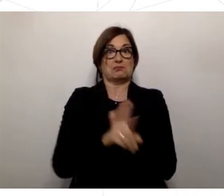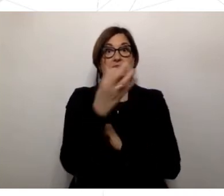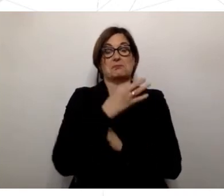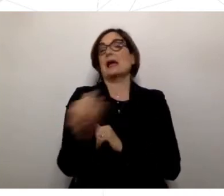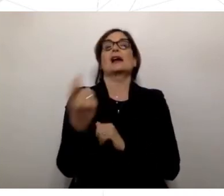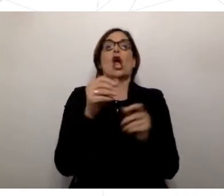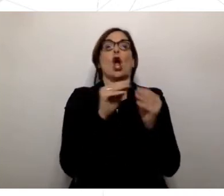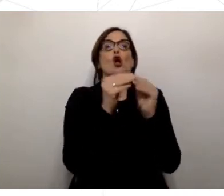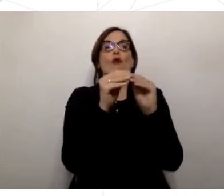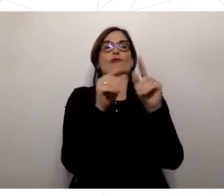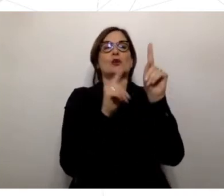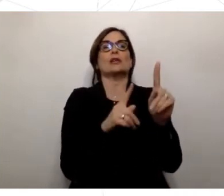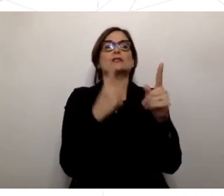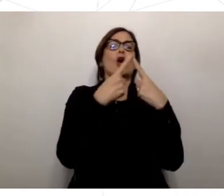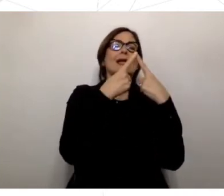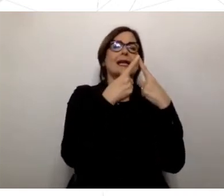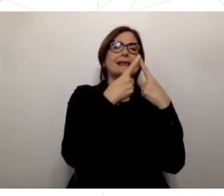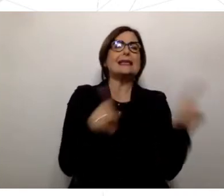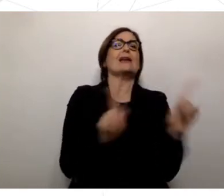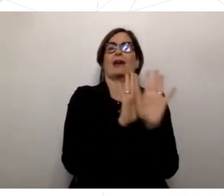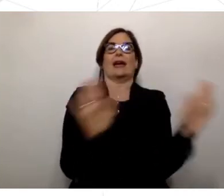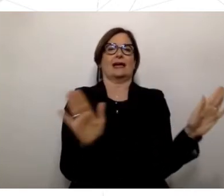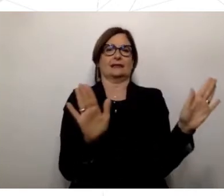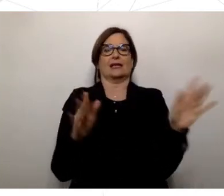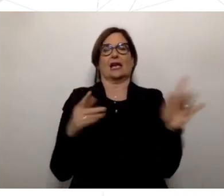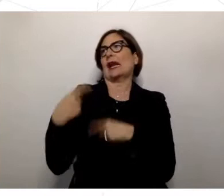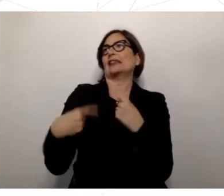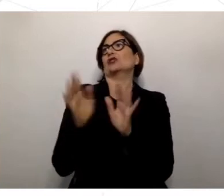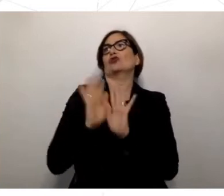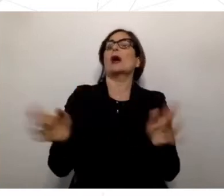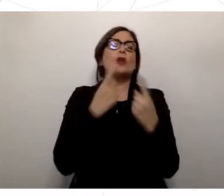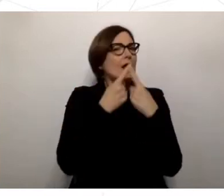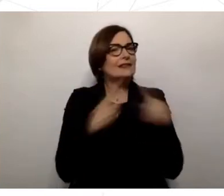completely different setup than would be considered traditional.